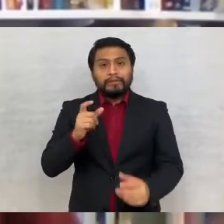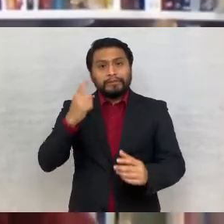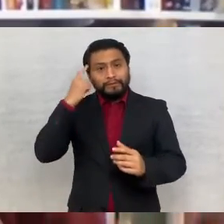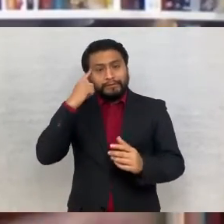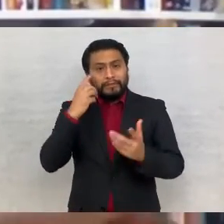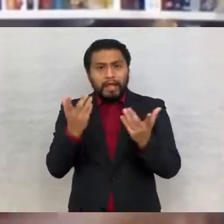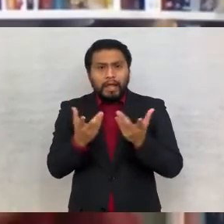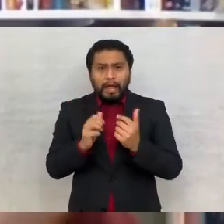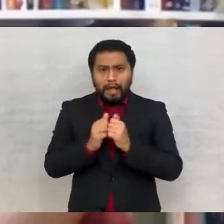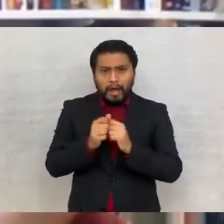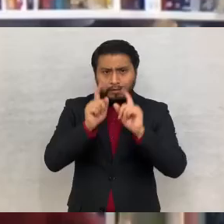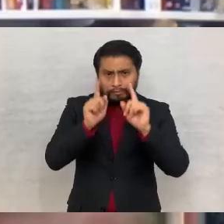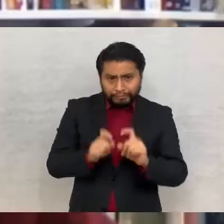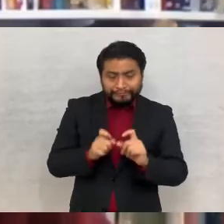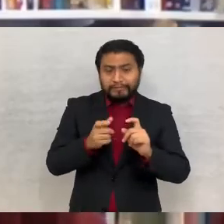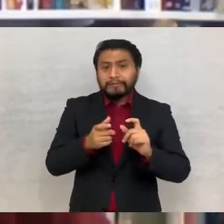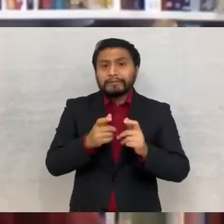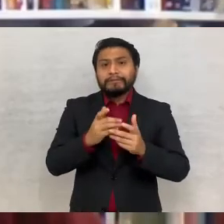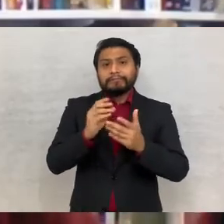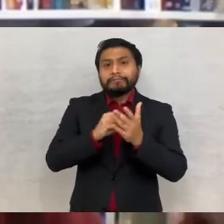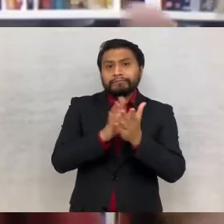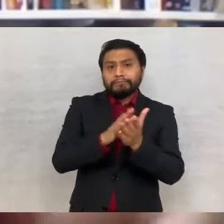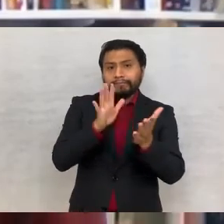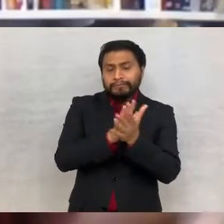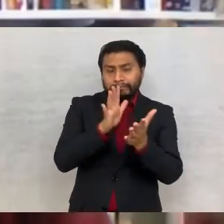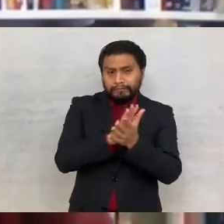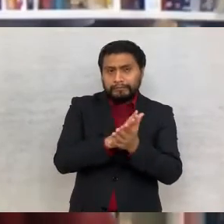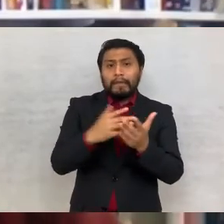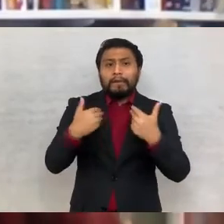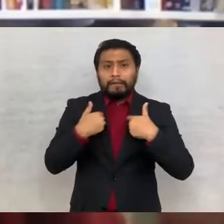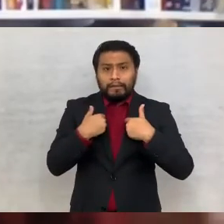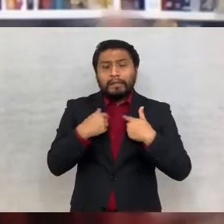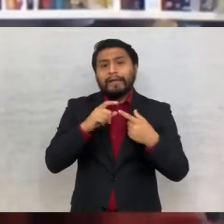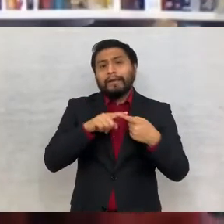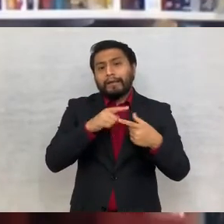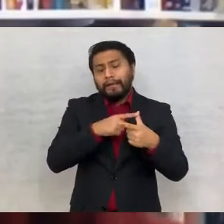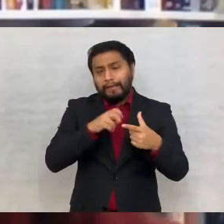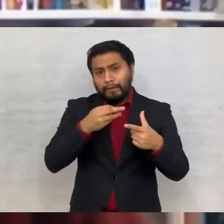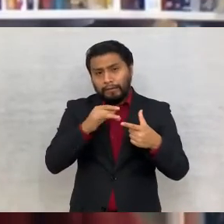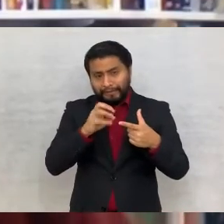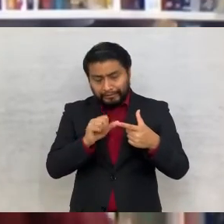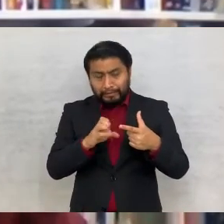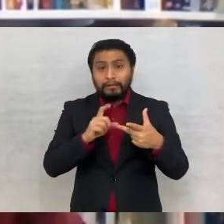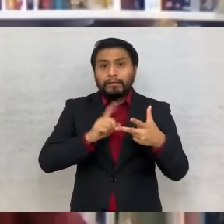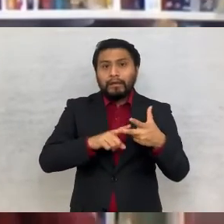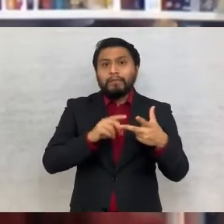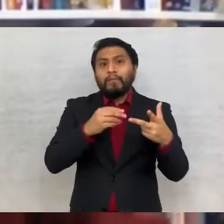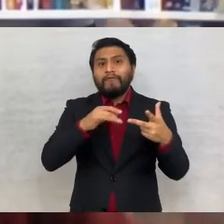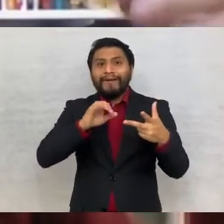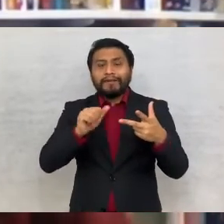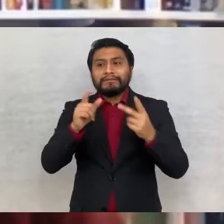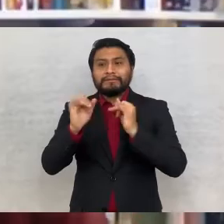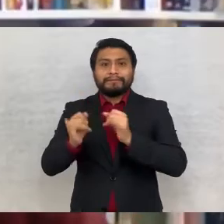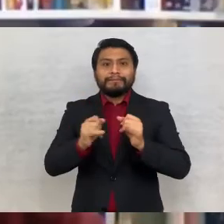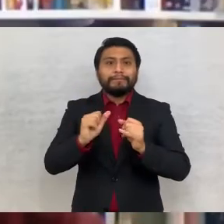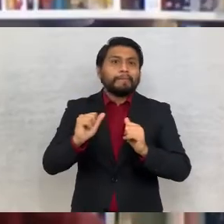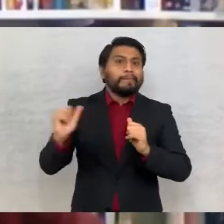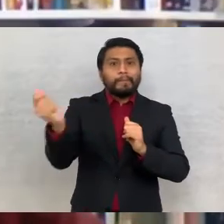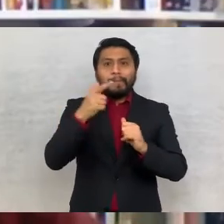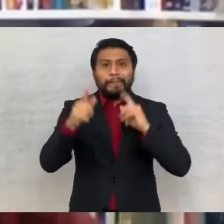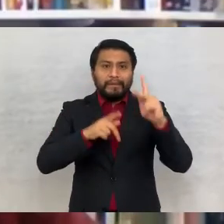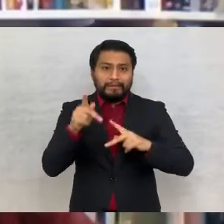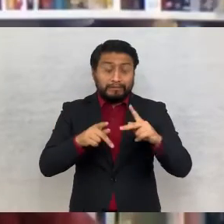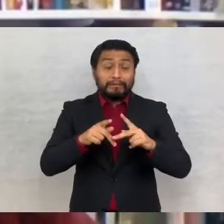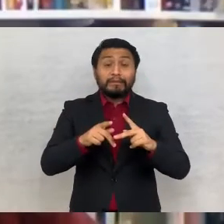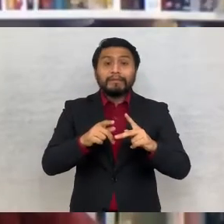And here, a singular feature of this eugenics appears that has to do with the religious imprint of a scientific formulation. Agostino Gemelli